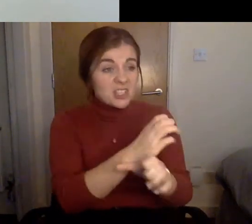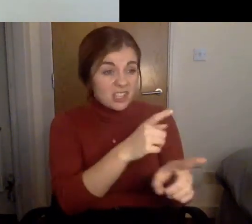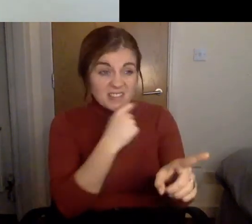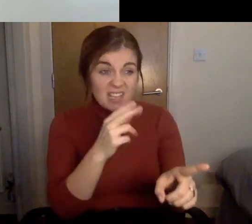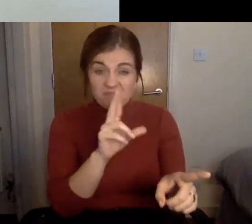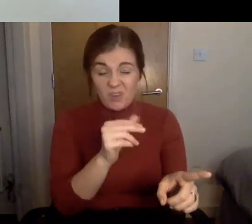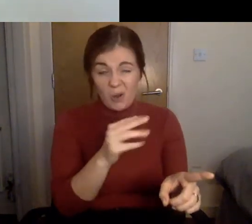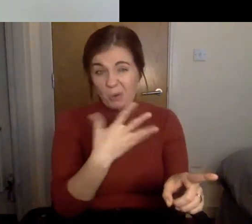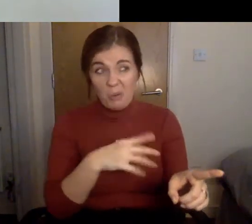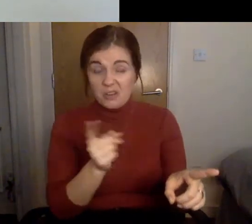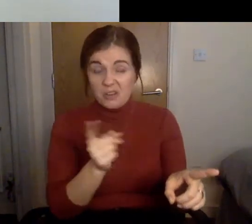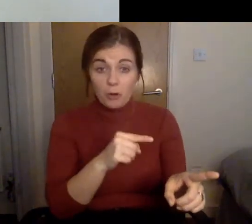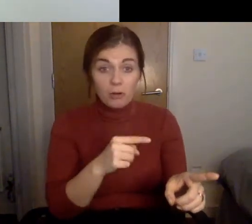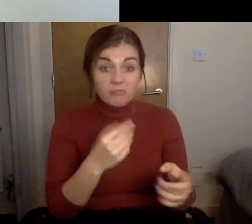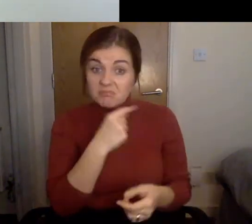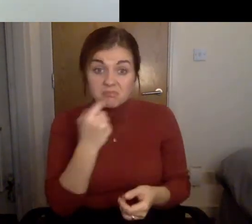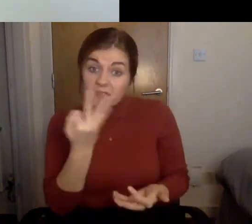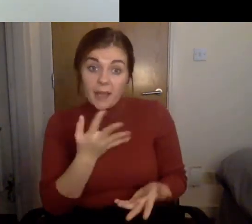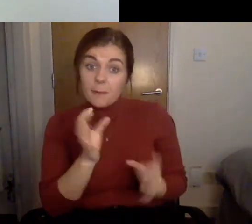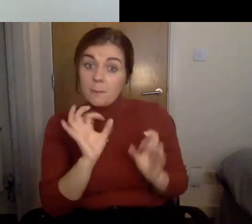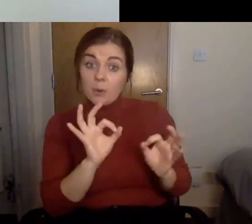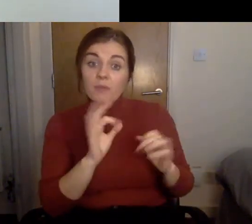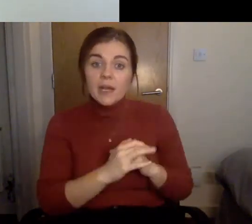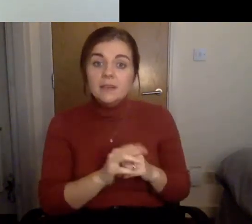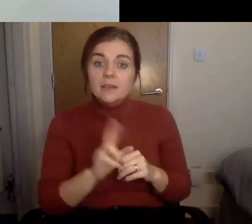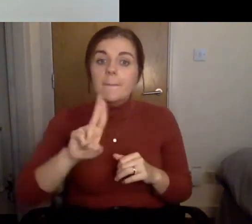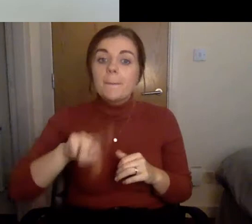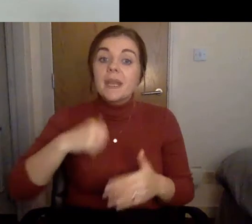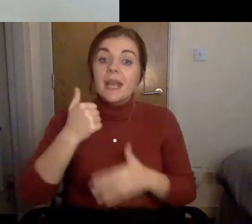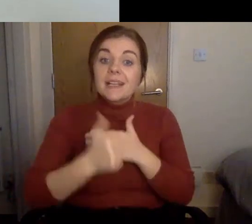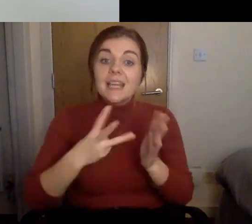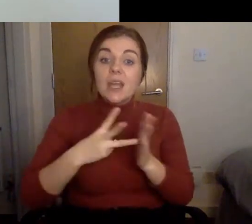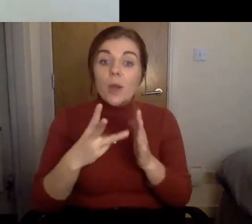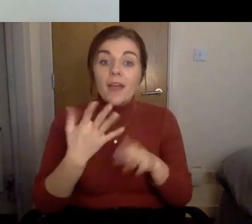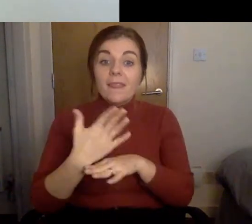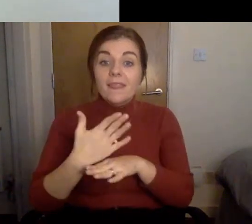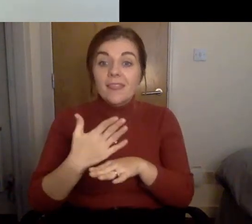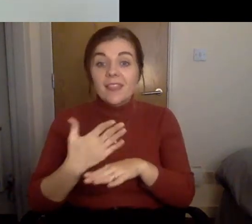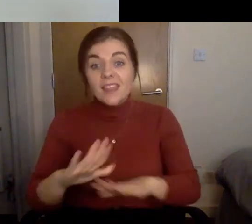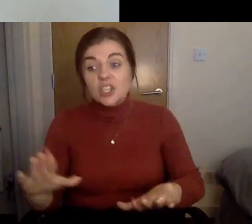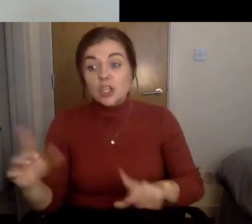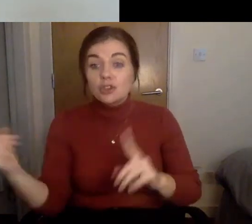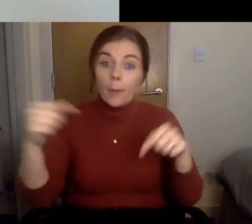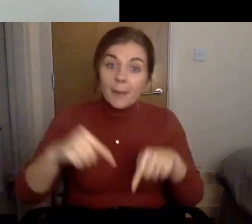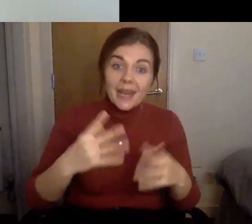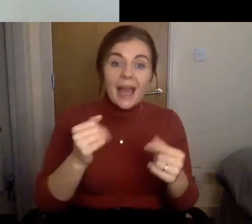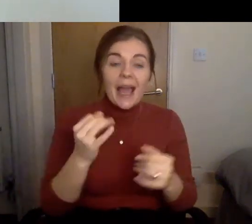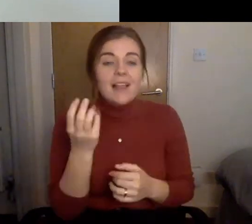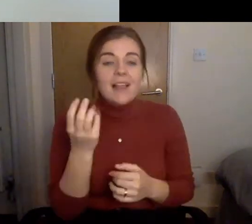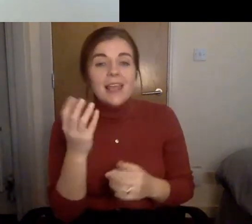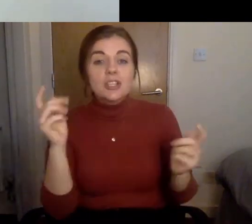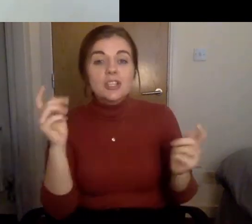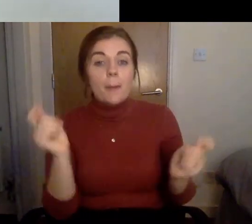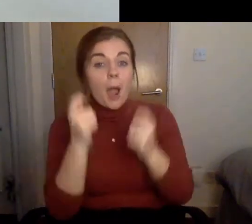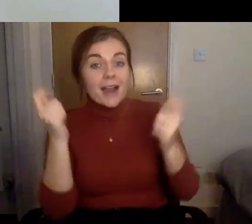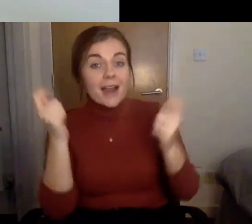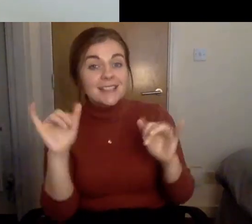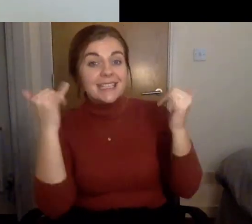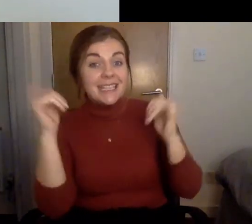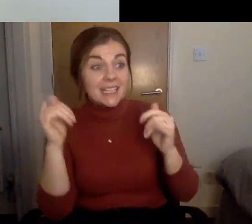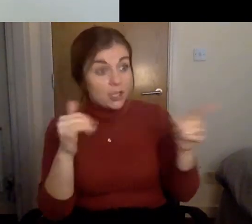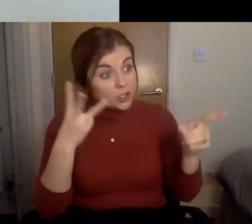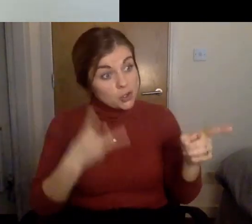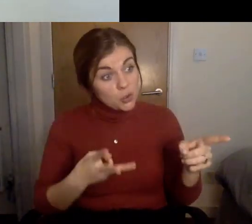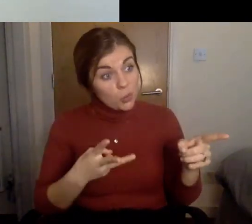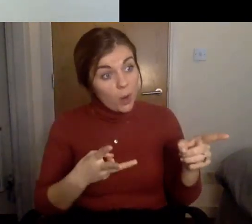say, totally perfect. You know, the next day when the kids come in, we'll be having a little party. They'll be wearing their clothes. Would you like to just wear your